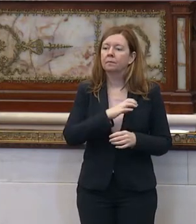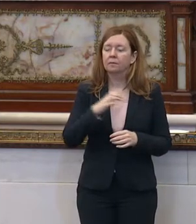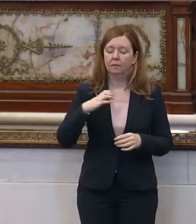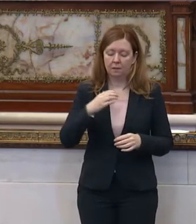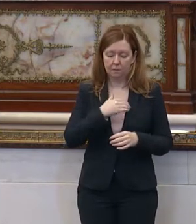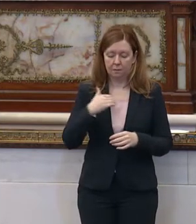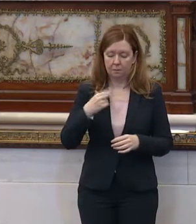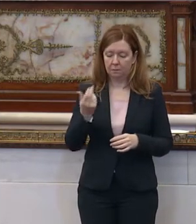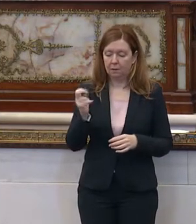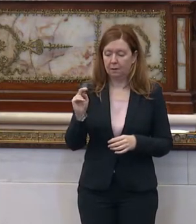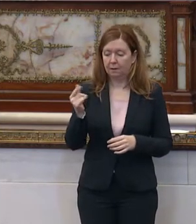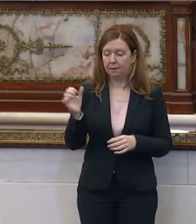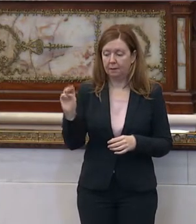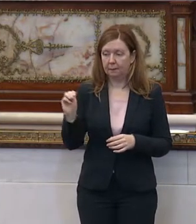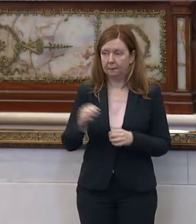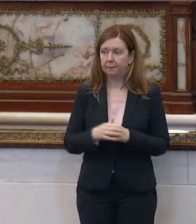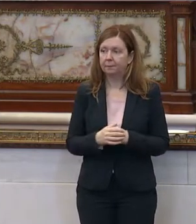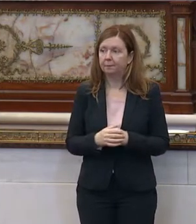Councilmember Helen Gim.